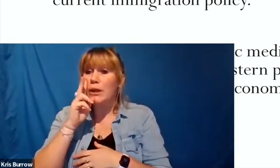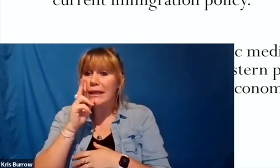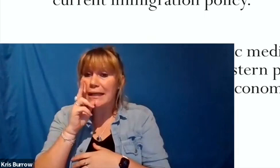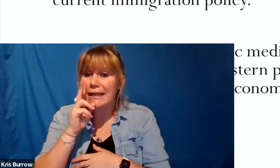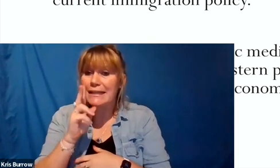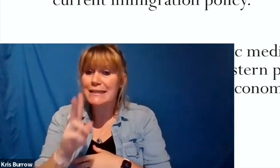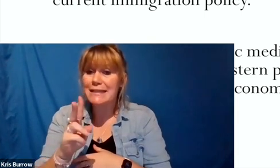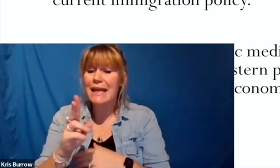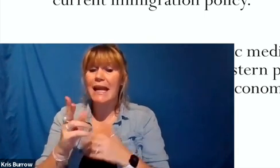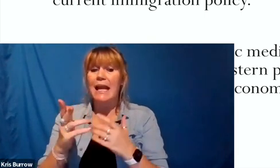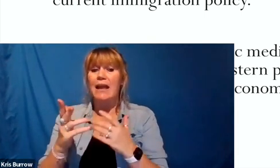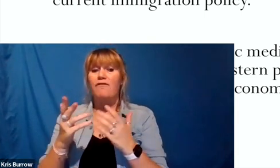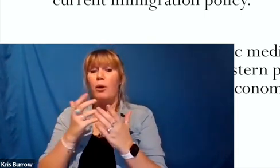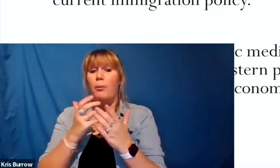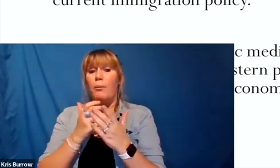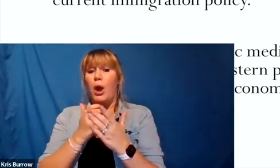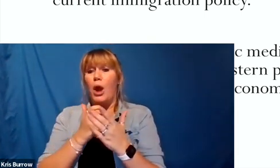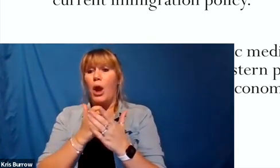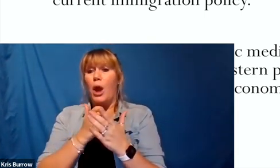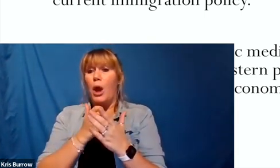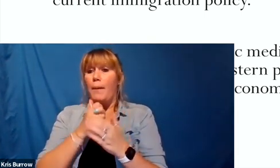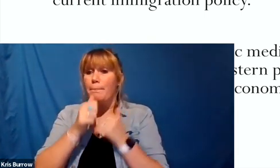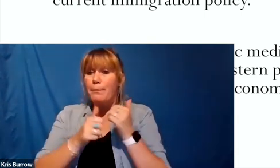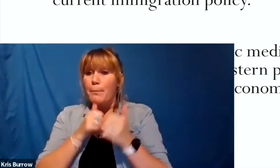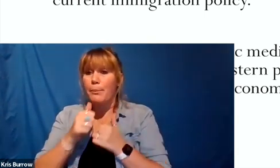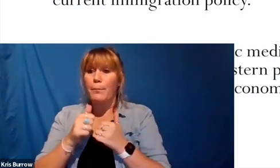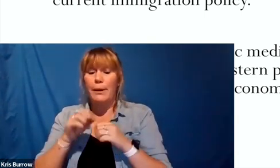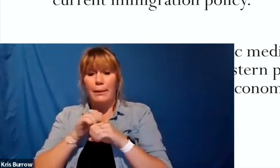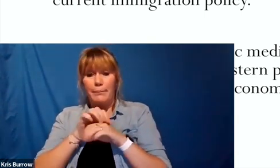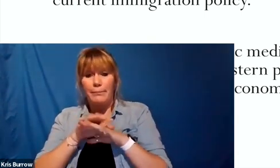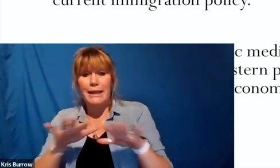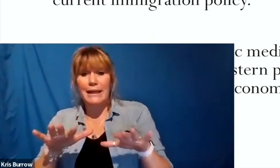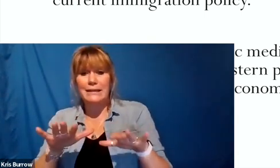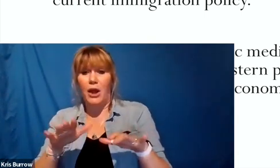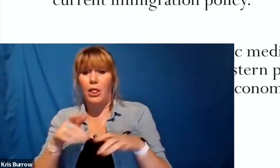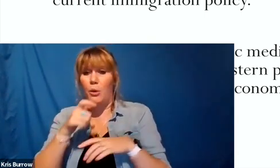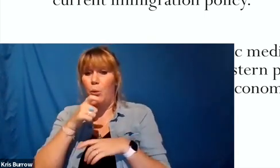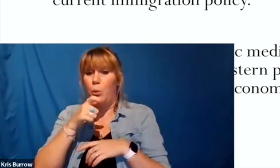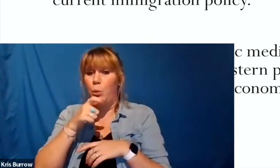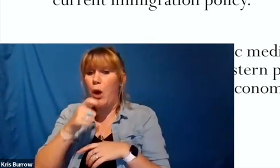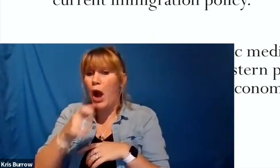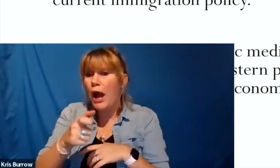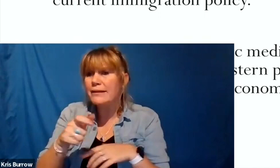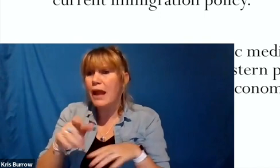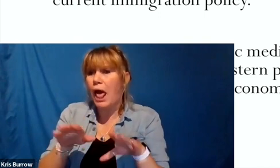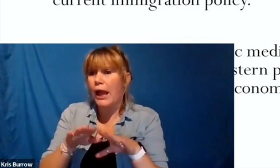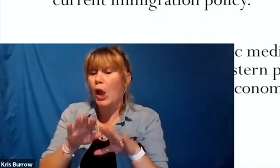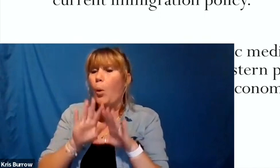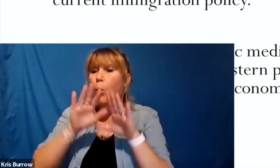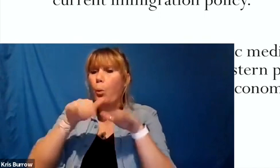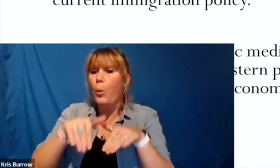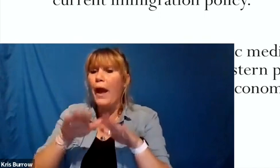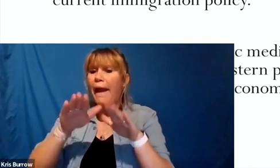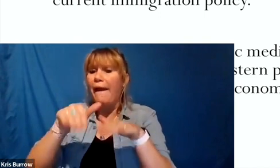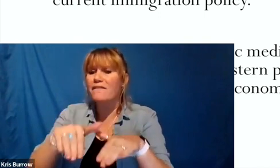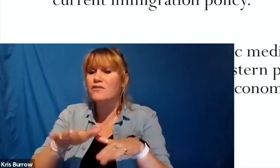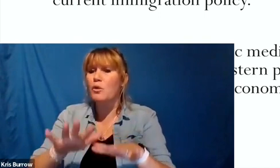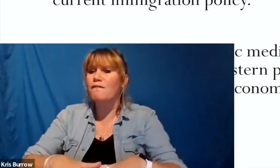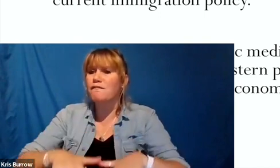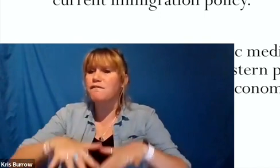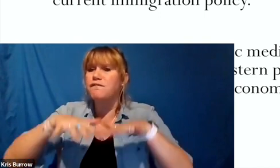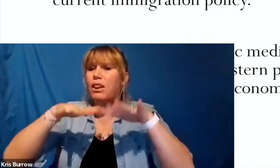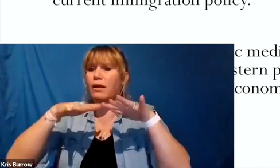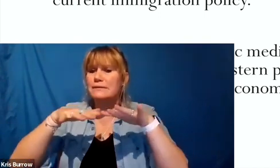media, words are used such as waves or flood, as if both the movement of people and the movement of